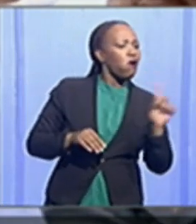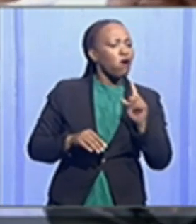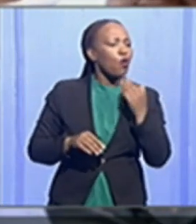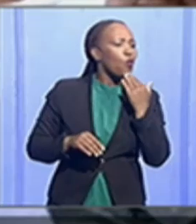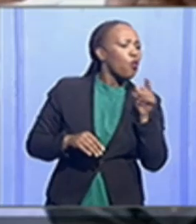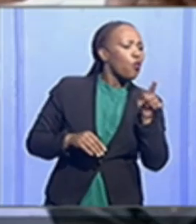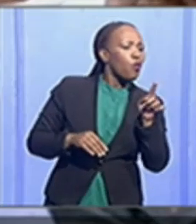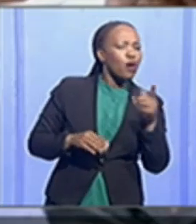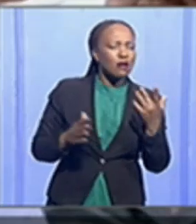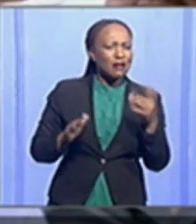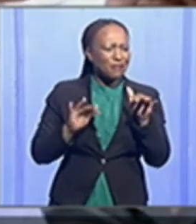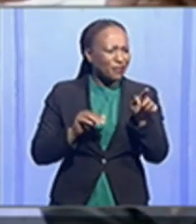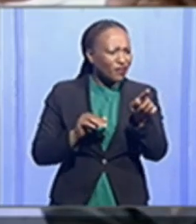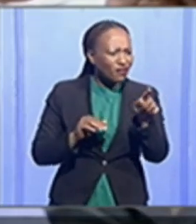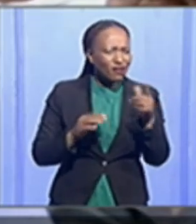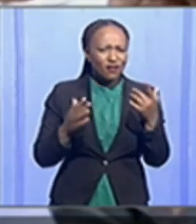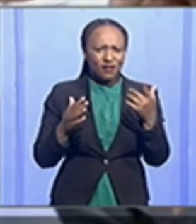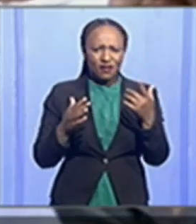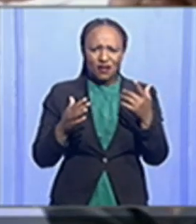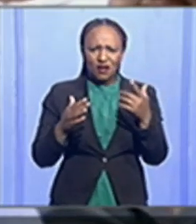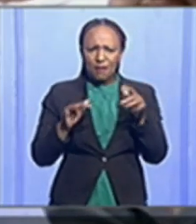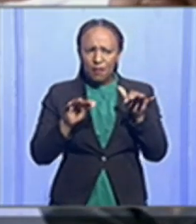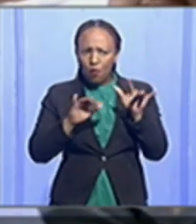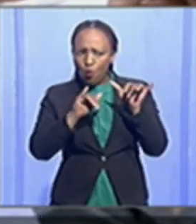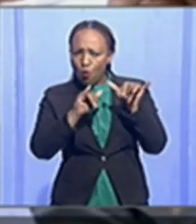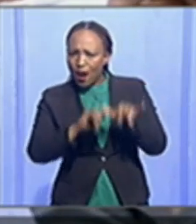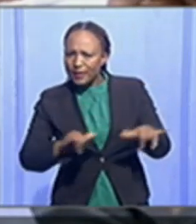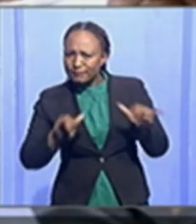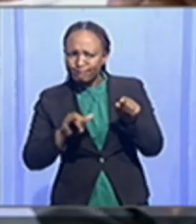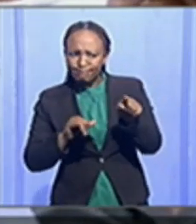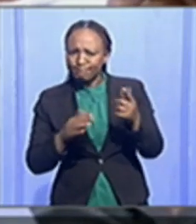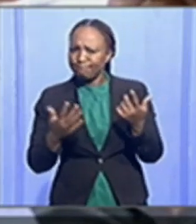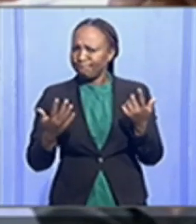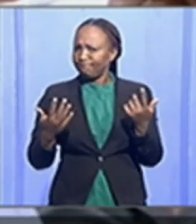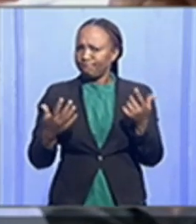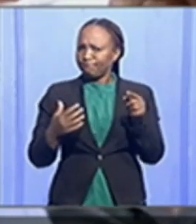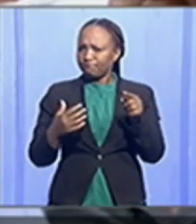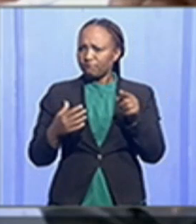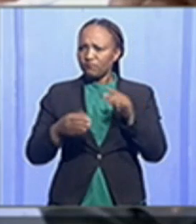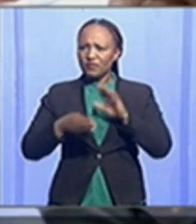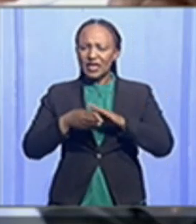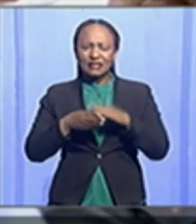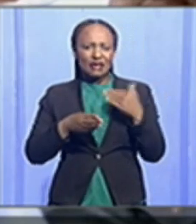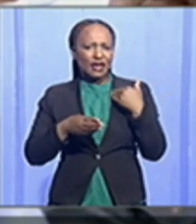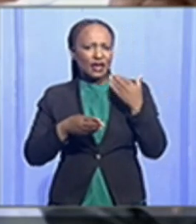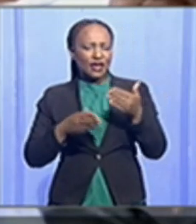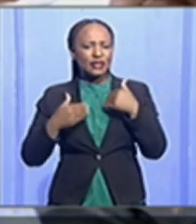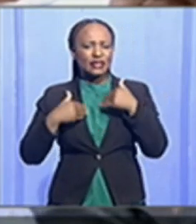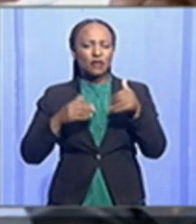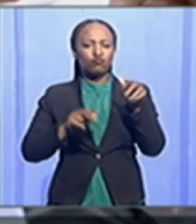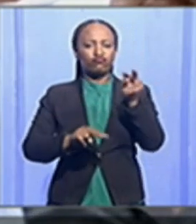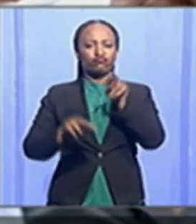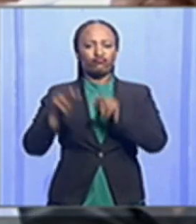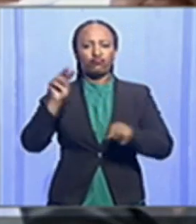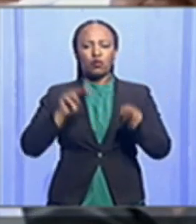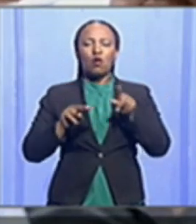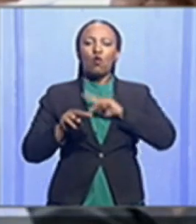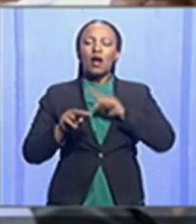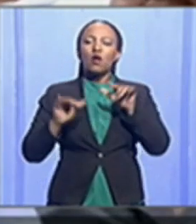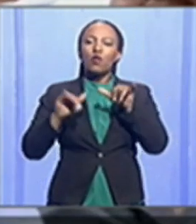other people, whether it's those that they were waiting for, because the reason why they haven't started patrolling, apparently they were waiting for